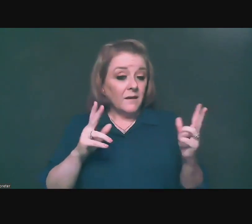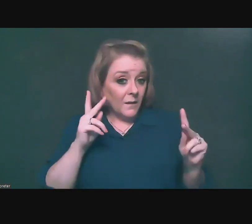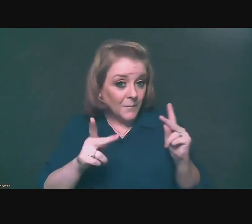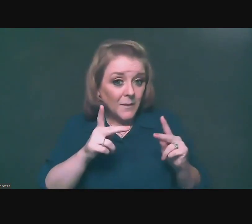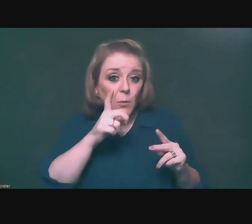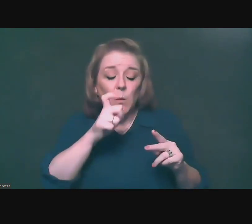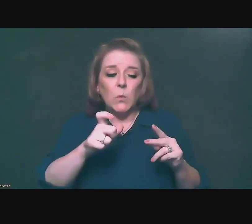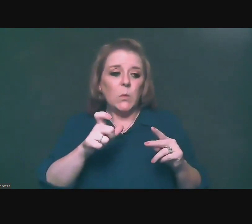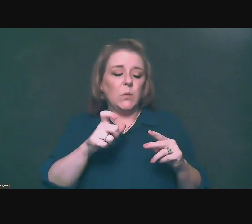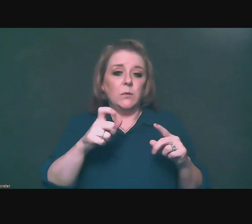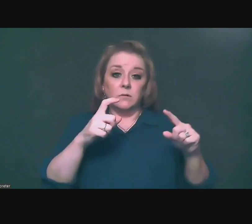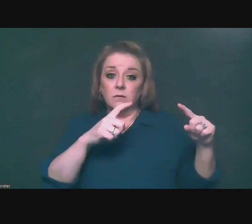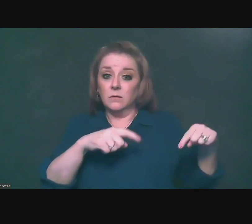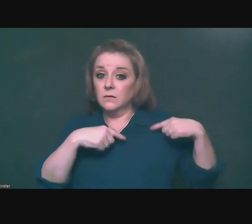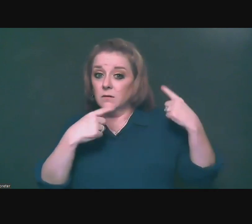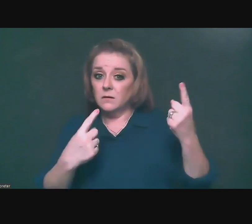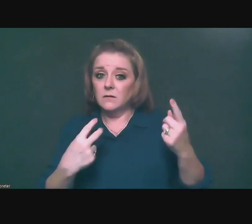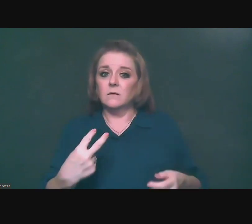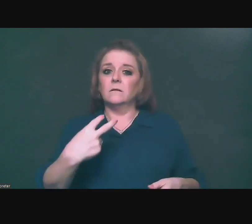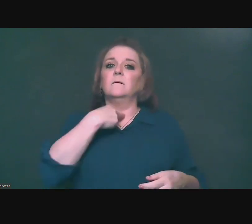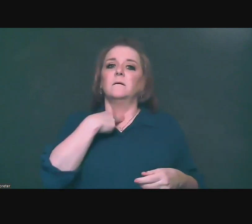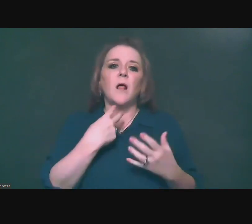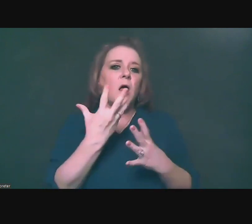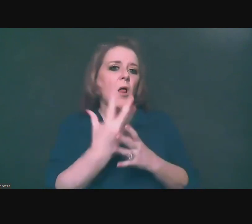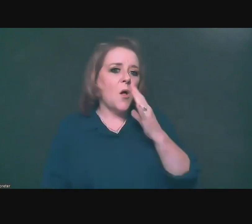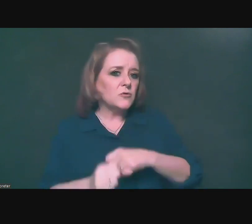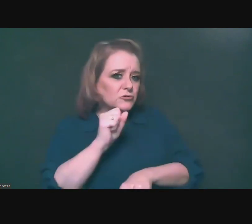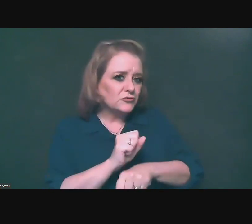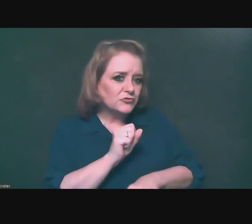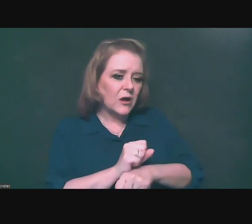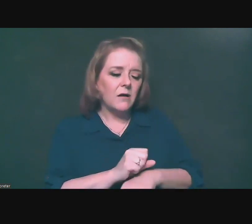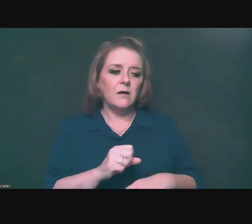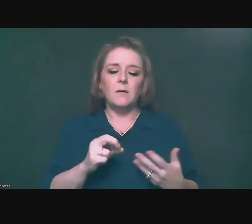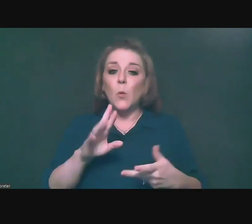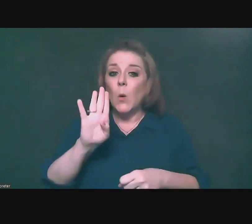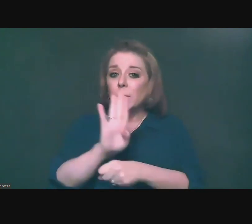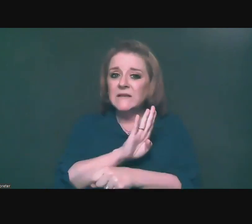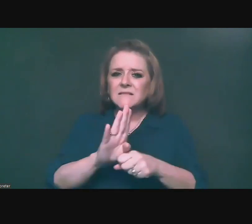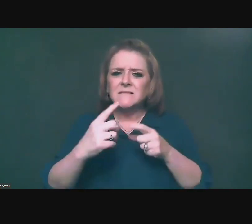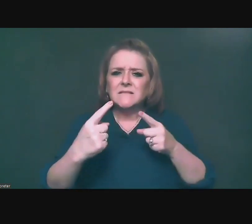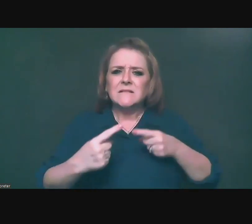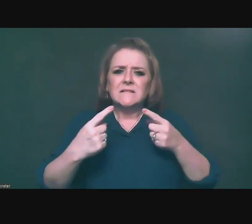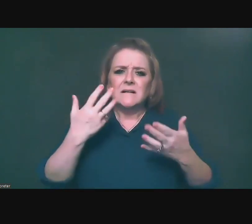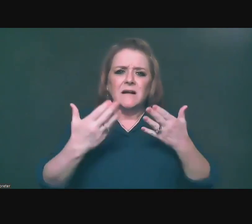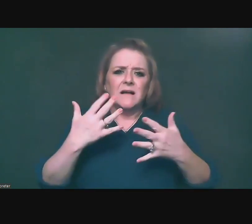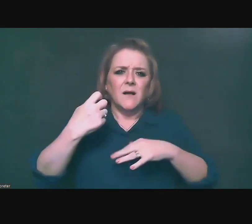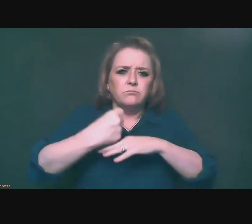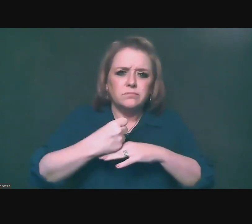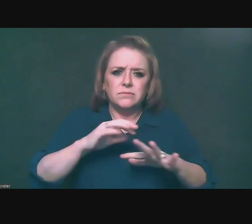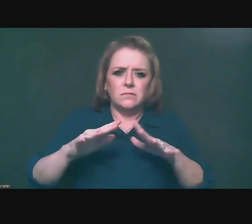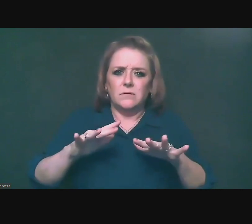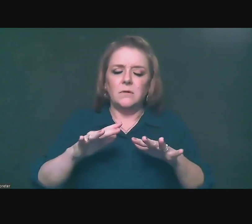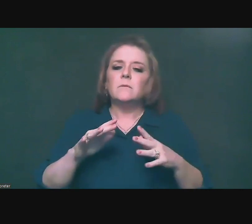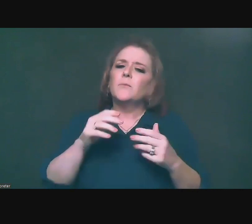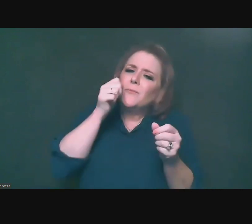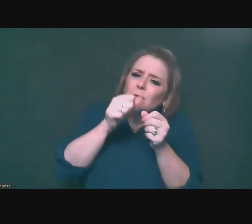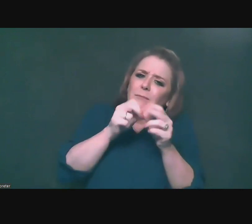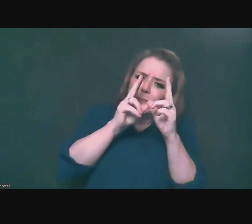and businesses that are struggling. You remain in our thoughts, and our efforts to recover